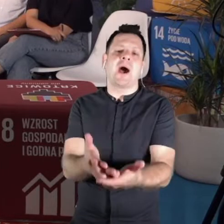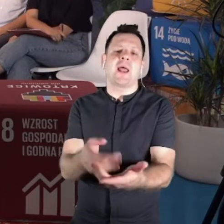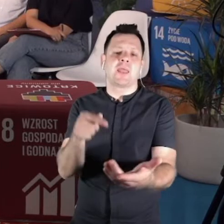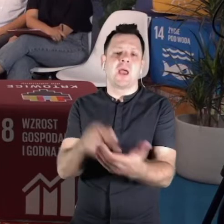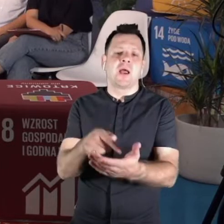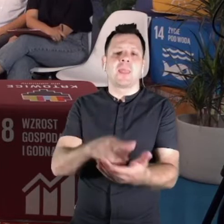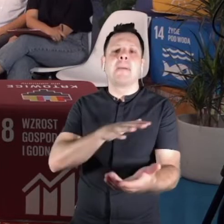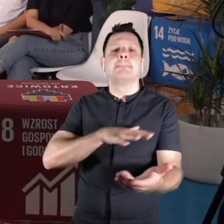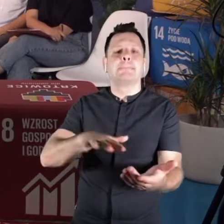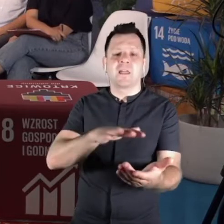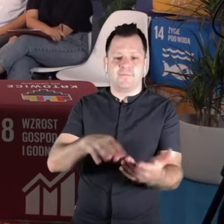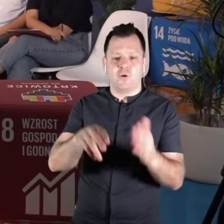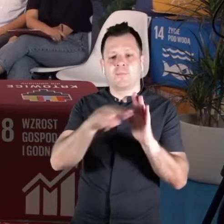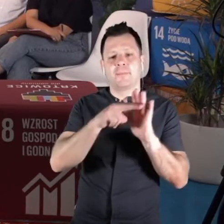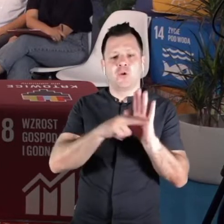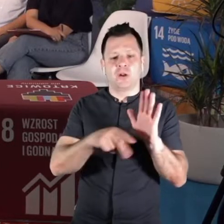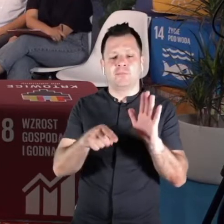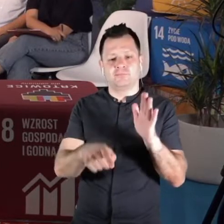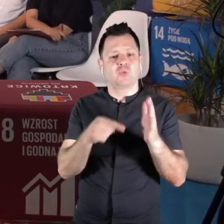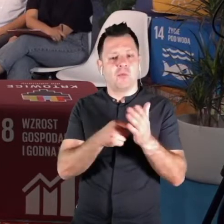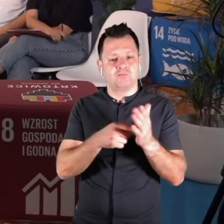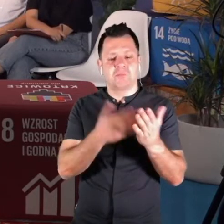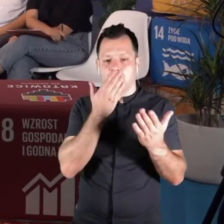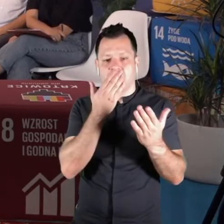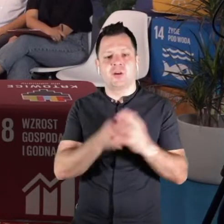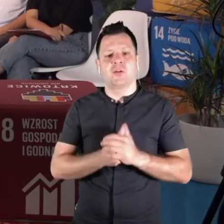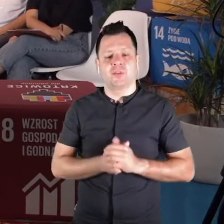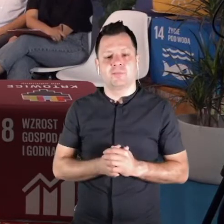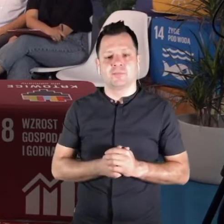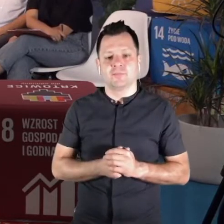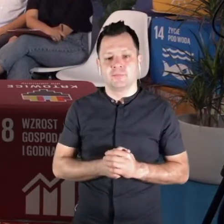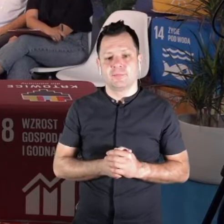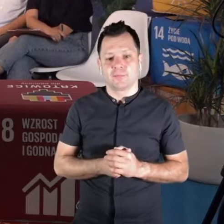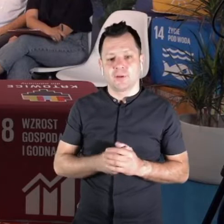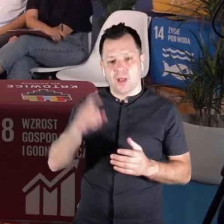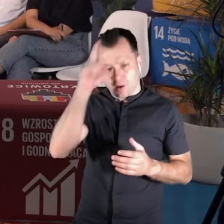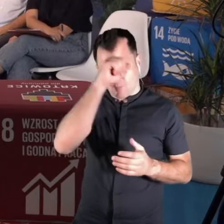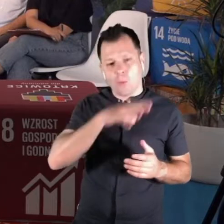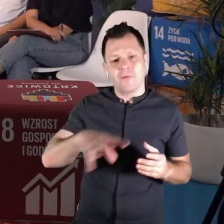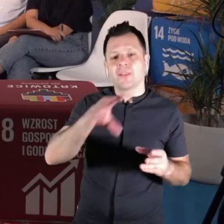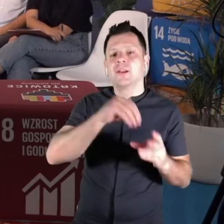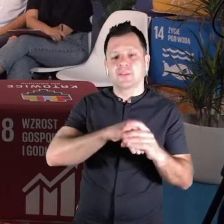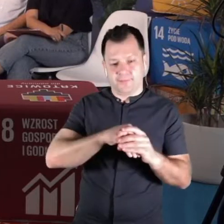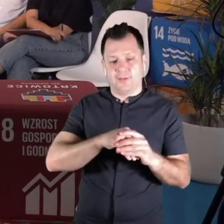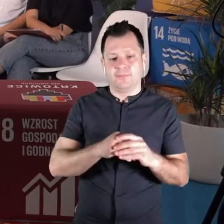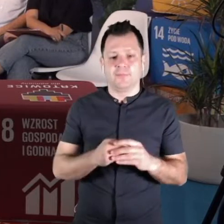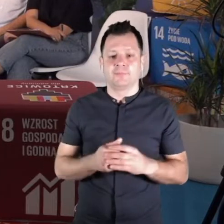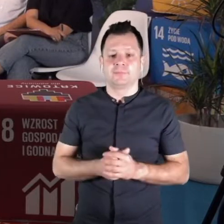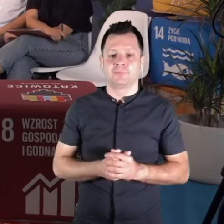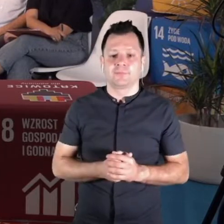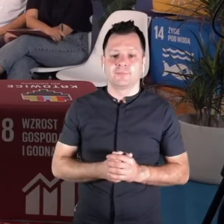public consultation, because the diagnosis before was that it doesn't have one place